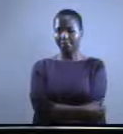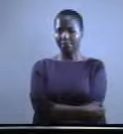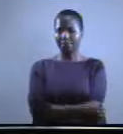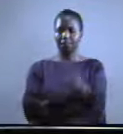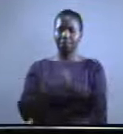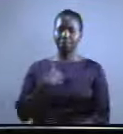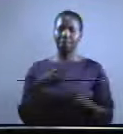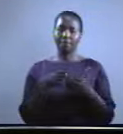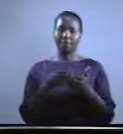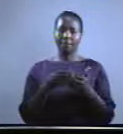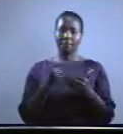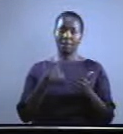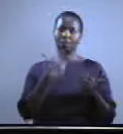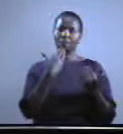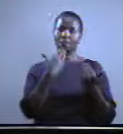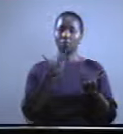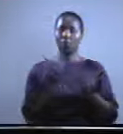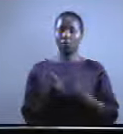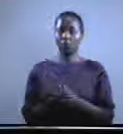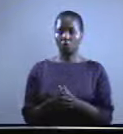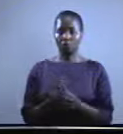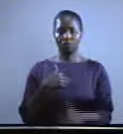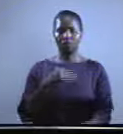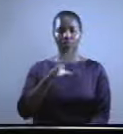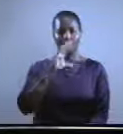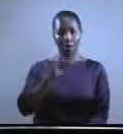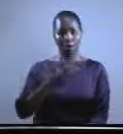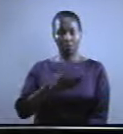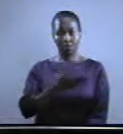I now put the question again.